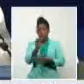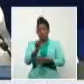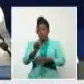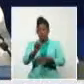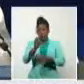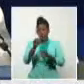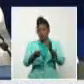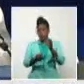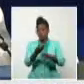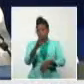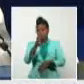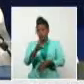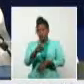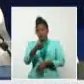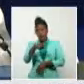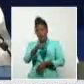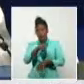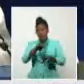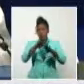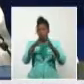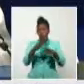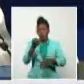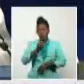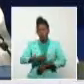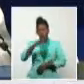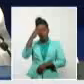63,560, and of them,